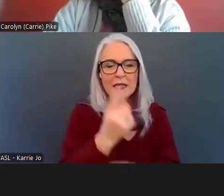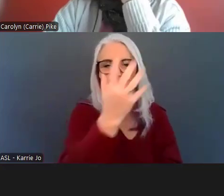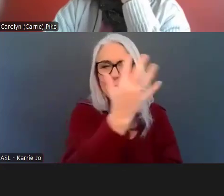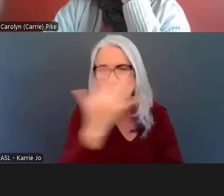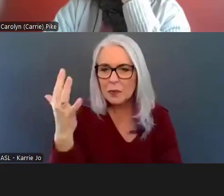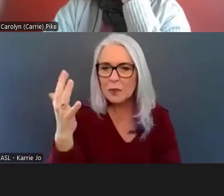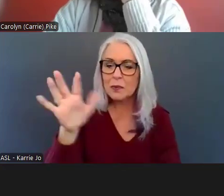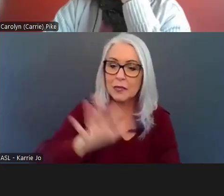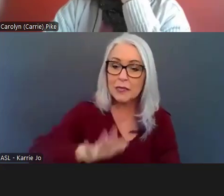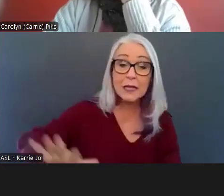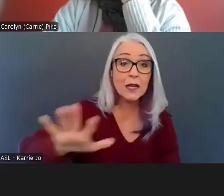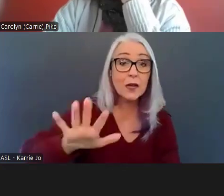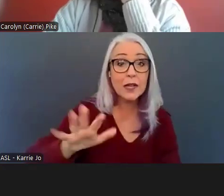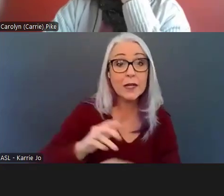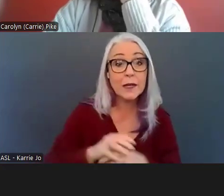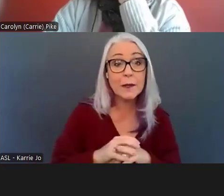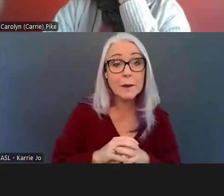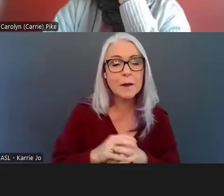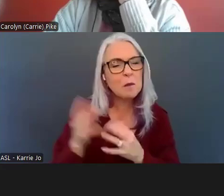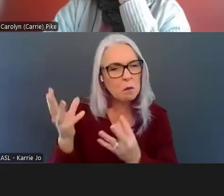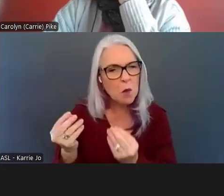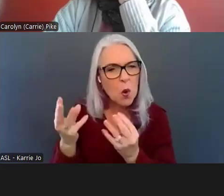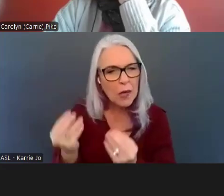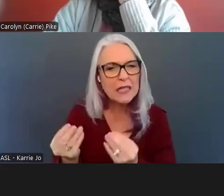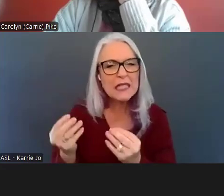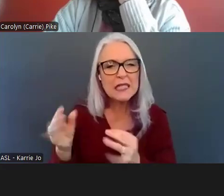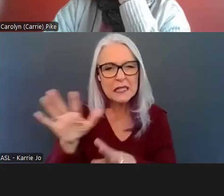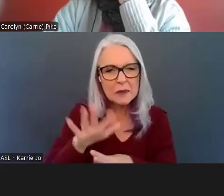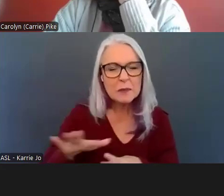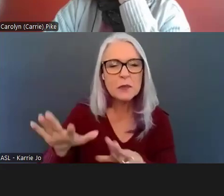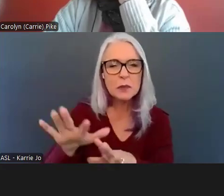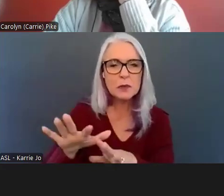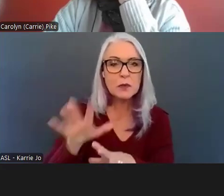Relatively moist area.